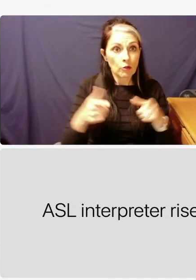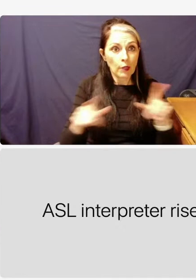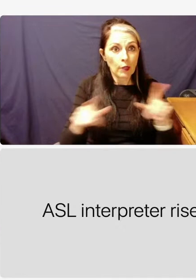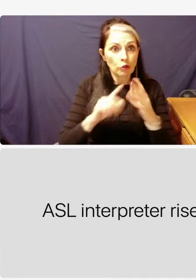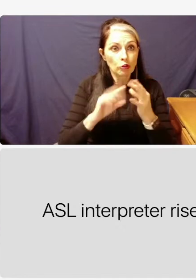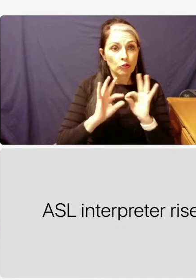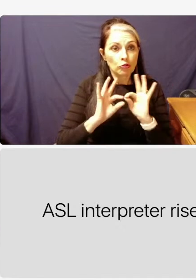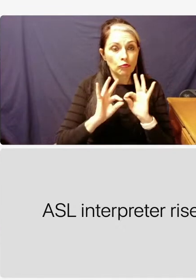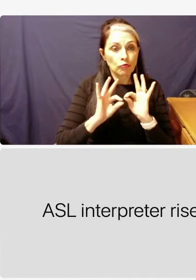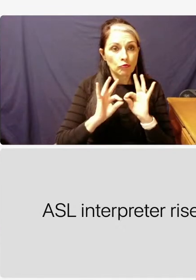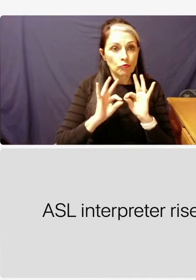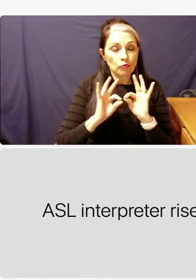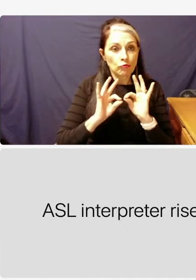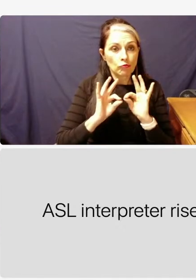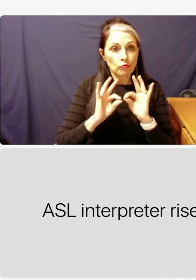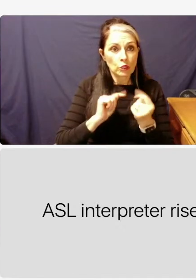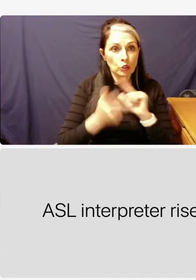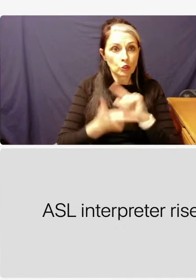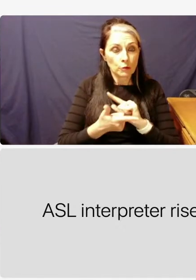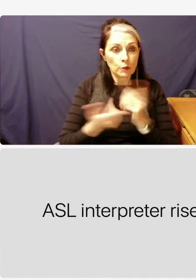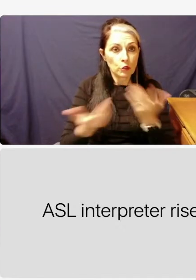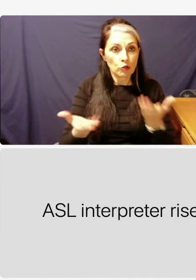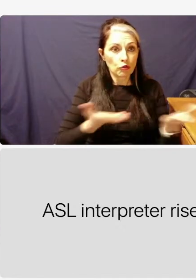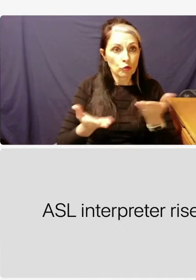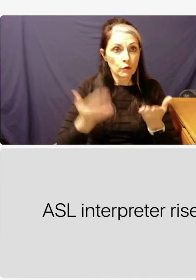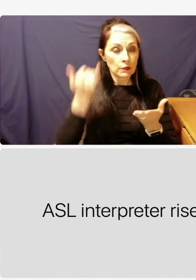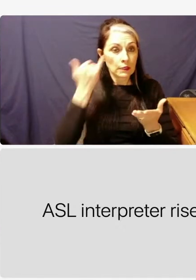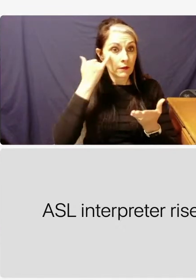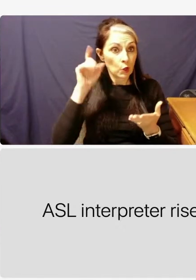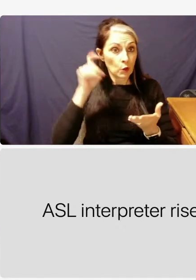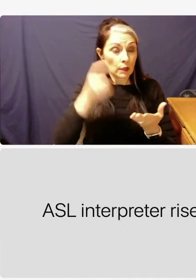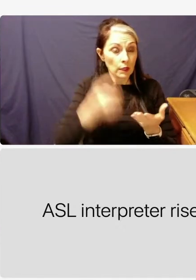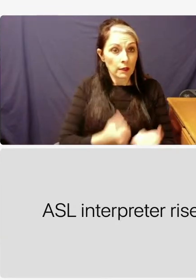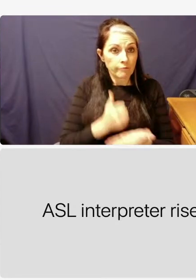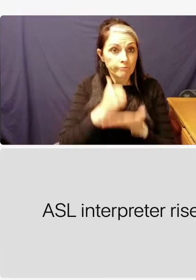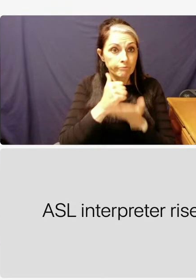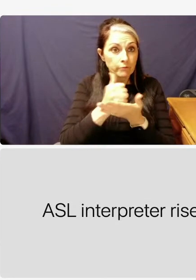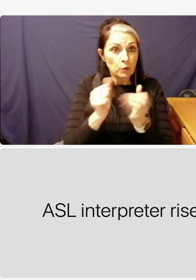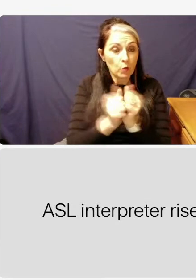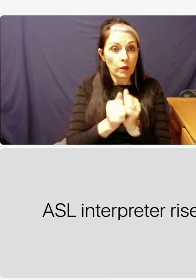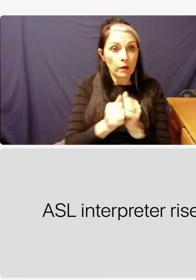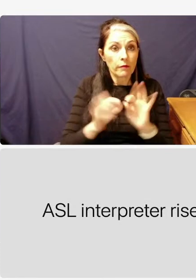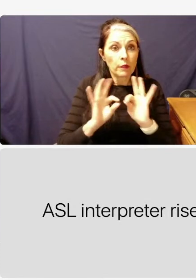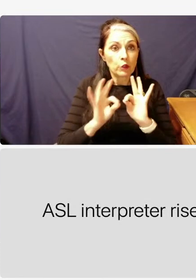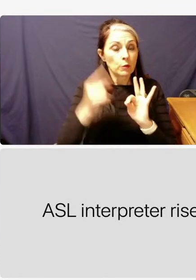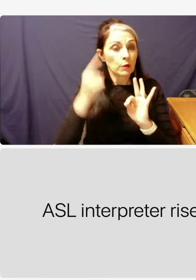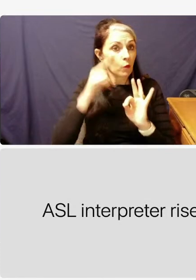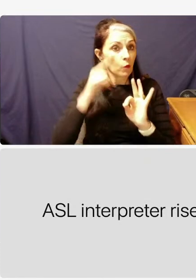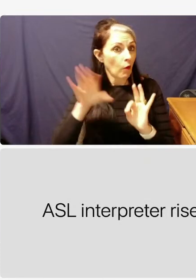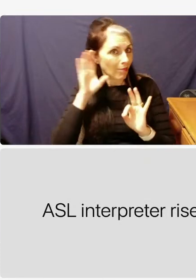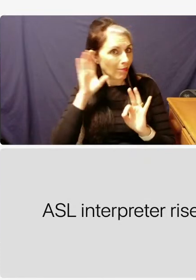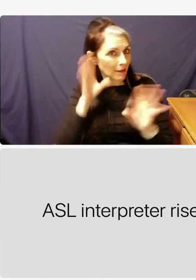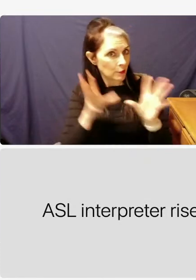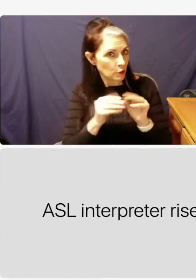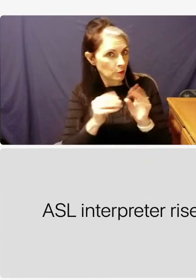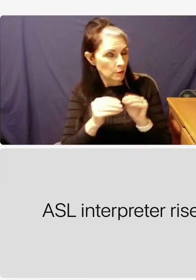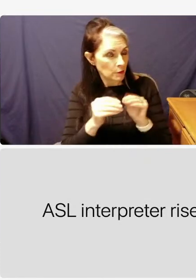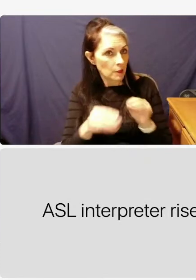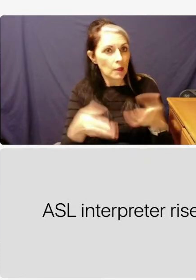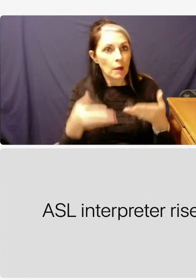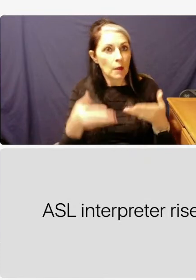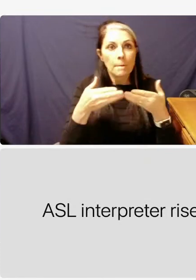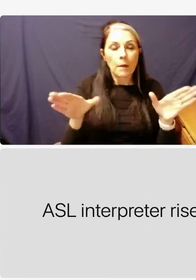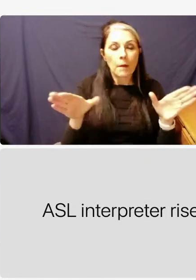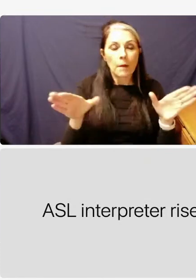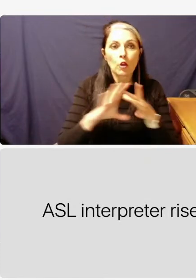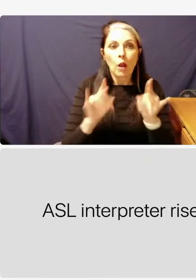assistance and interpretation for listening to the meeting as well as any public comment they may have this evening we have with us miss cynthia bueno to